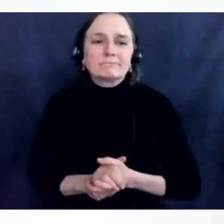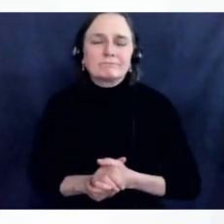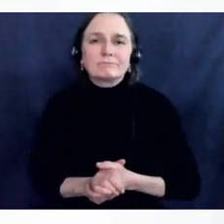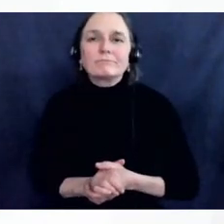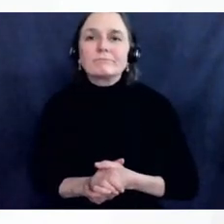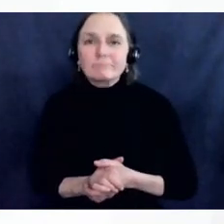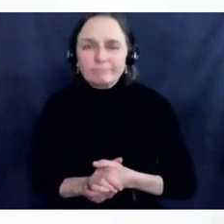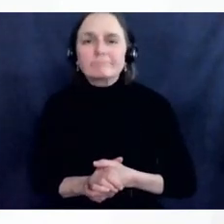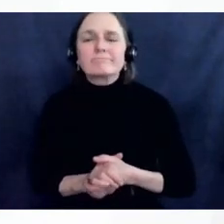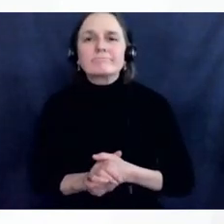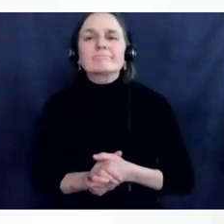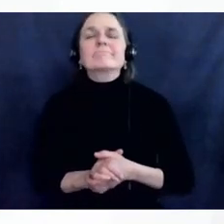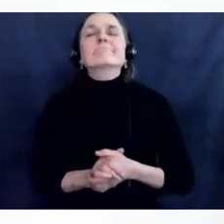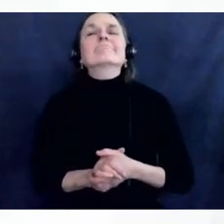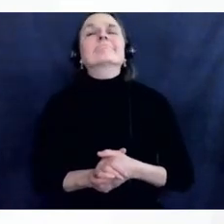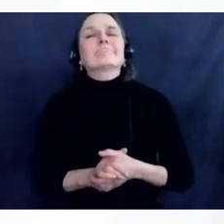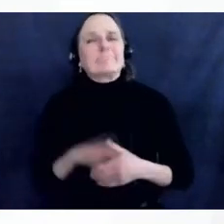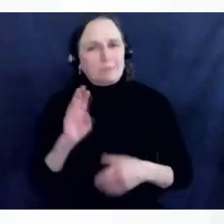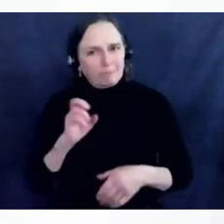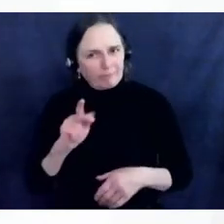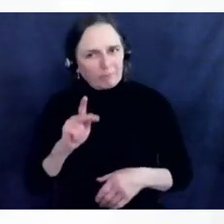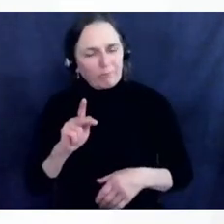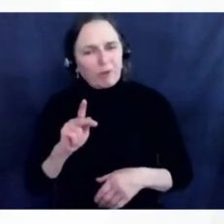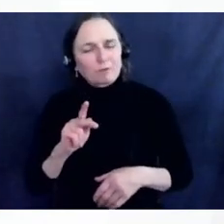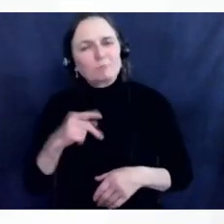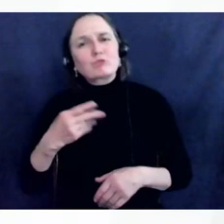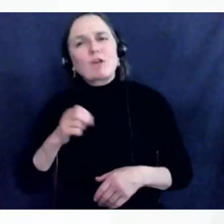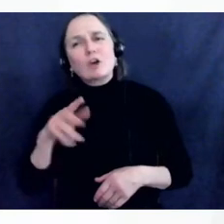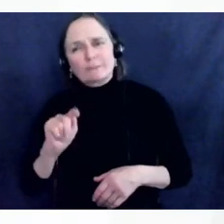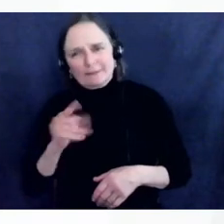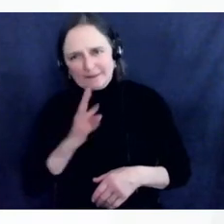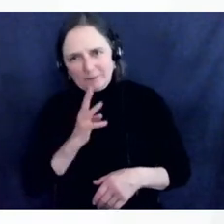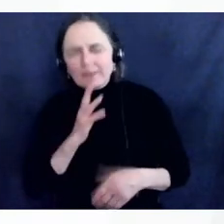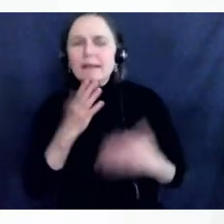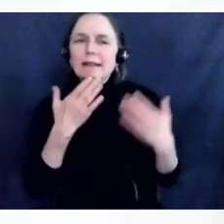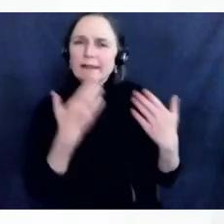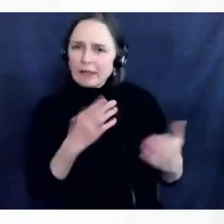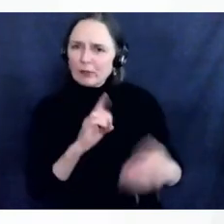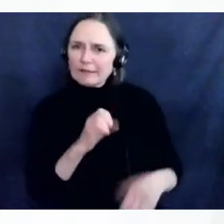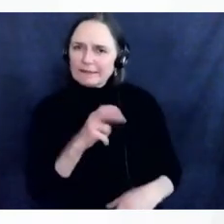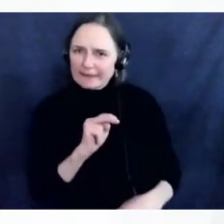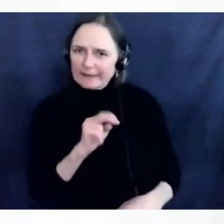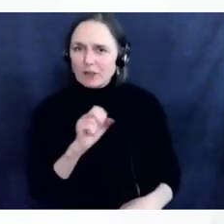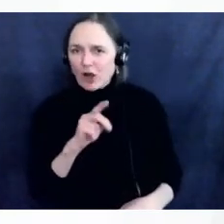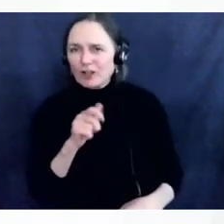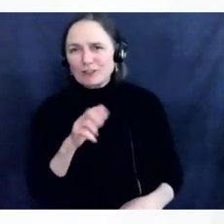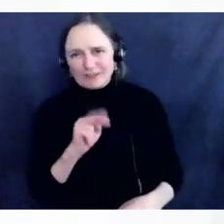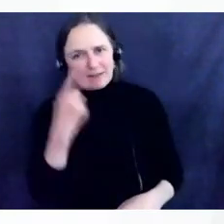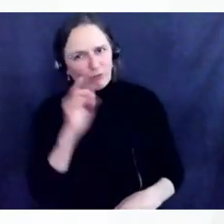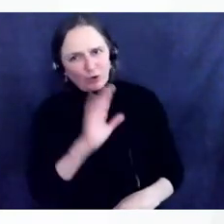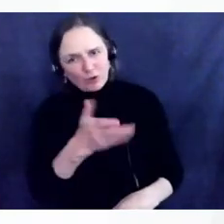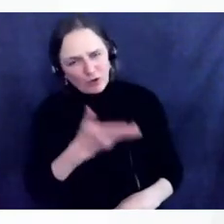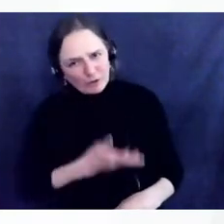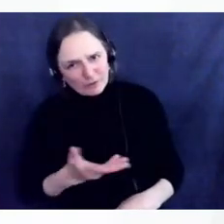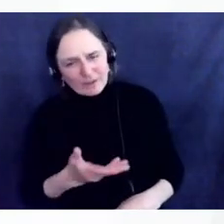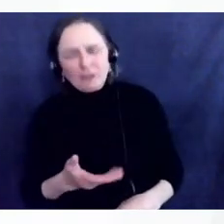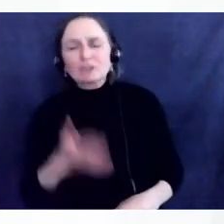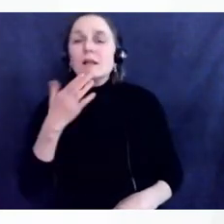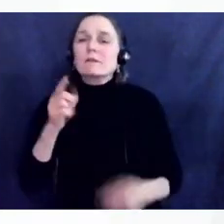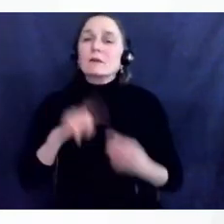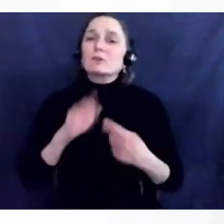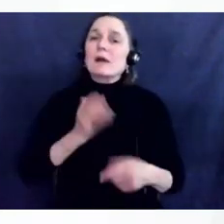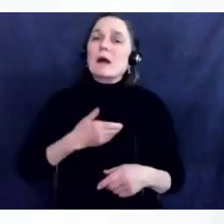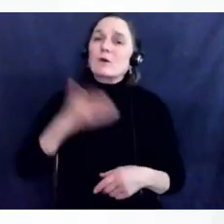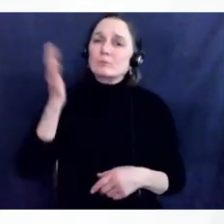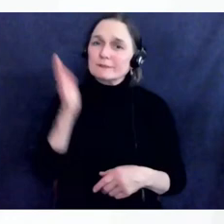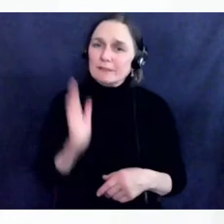Thank you, Dean Albritton, for your generous introduction. And thank you to our presenters, Juliet Sperling and Ricky Hall, whom I will